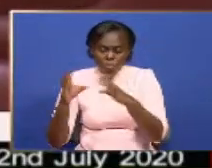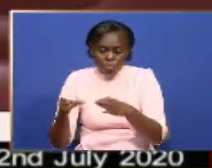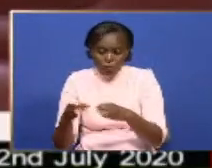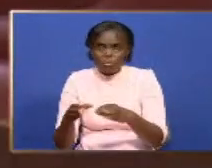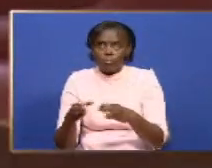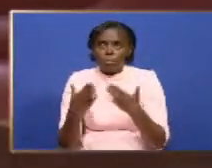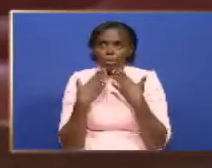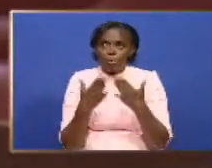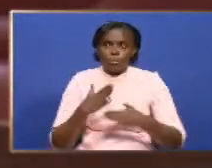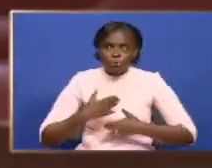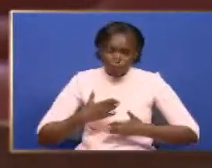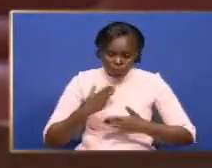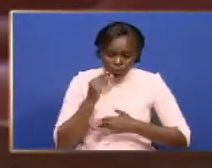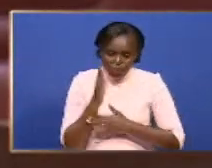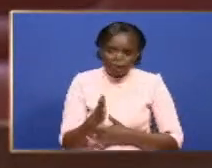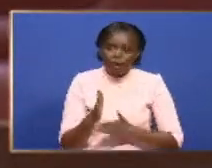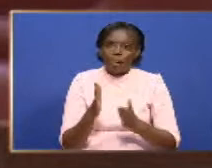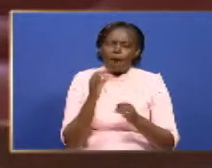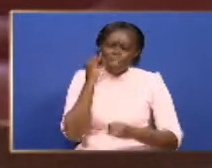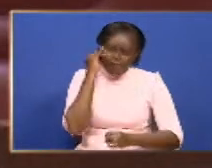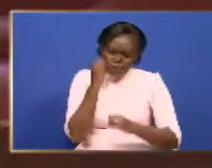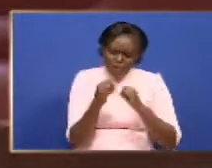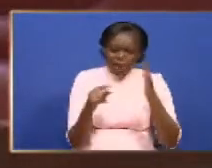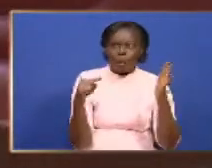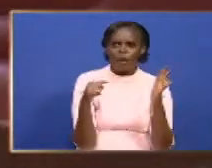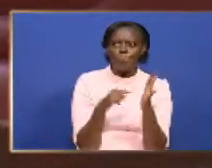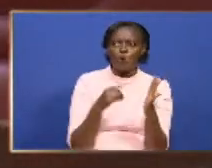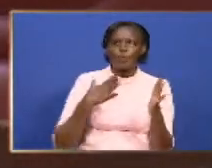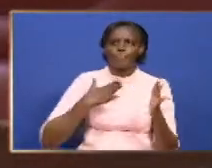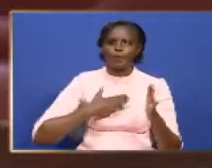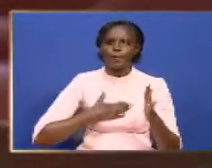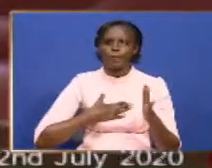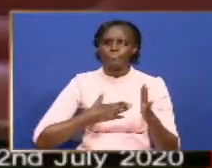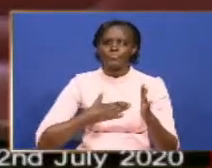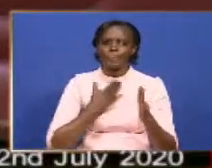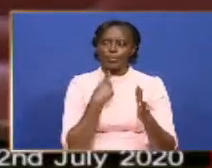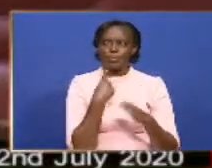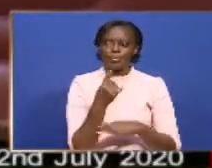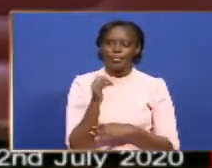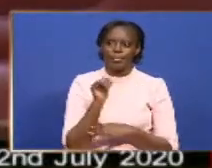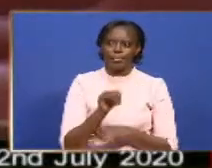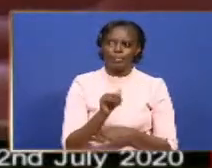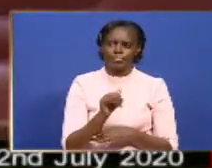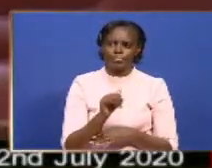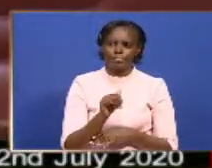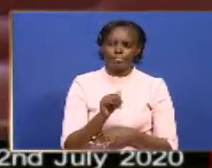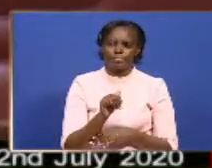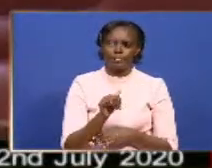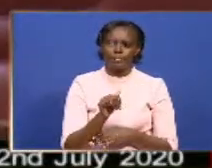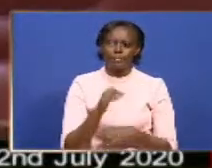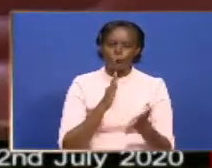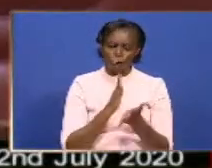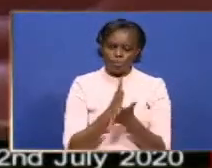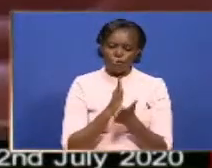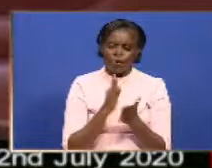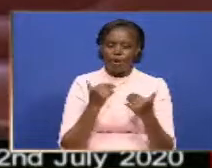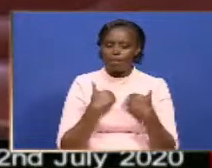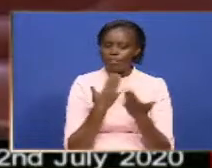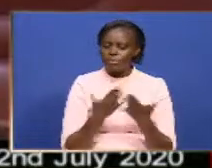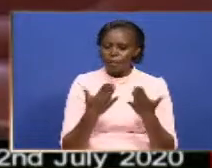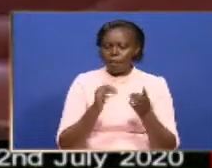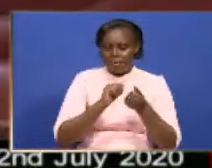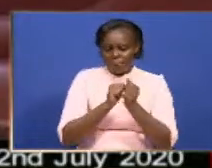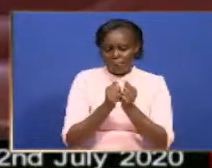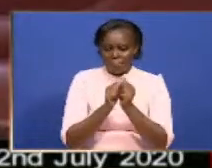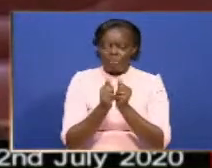Madam. And Madam Speaker, finally, what I want to say is that I'm sure we'll have some sort of